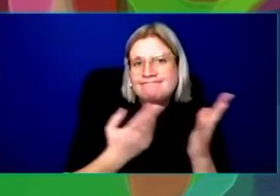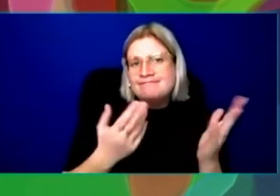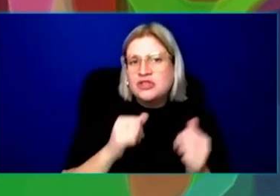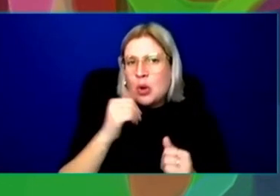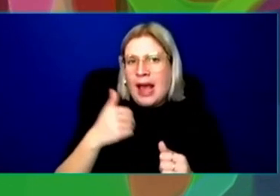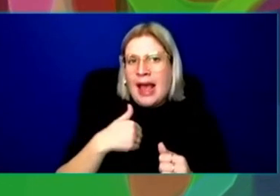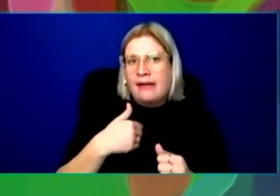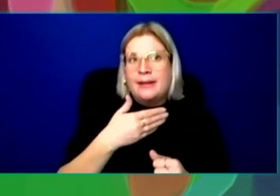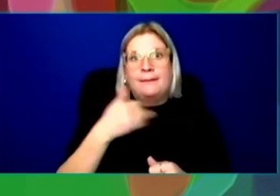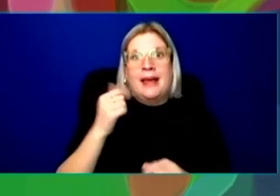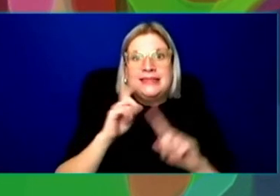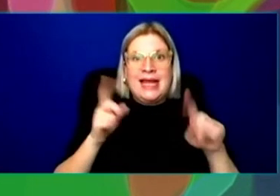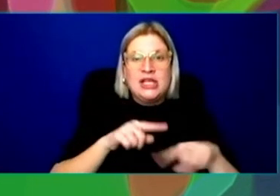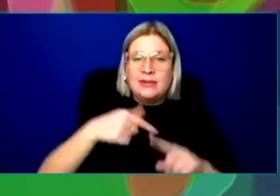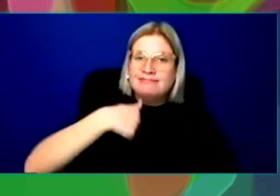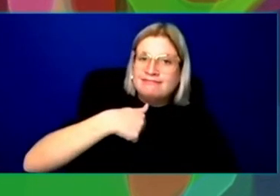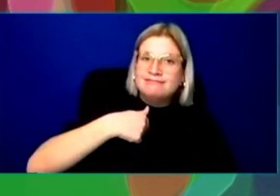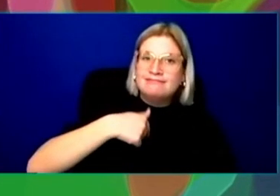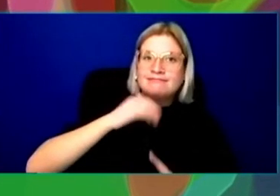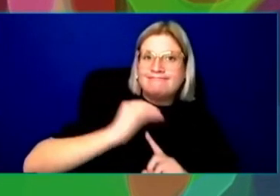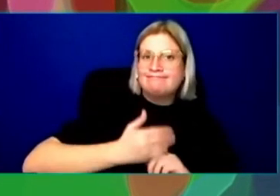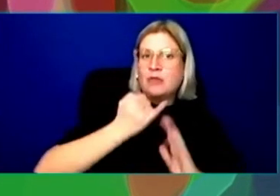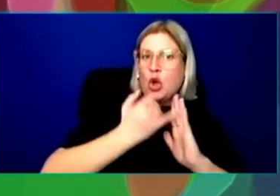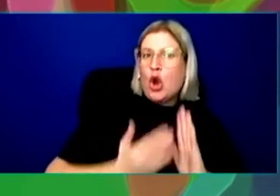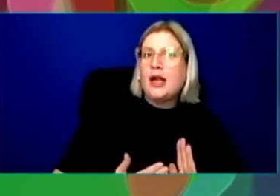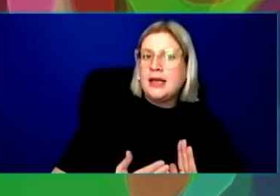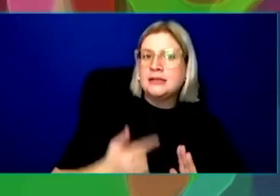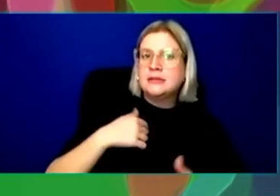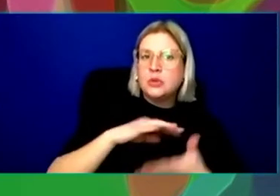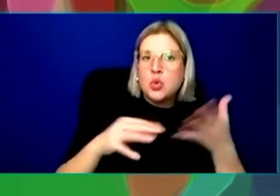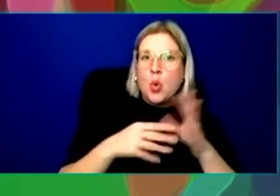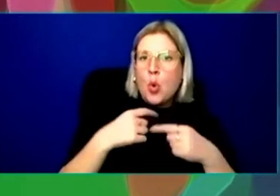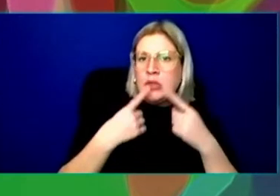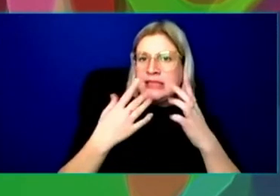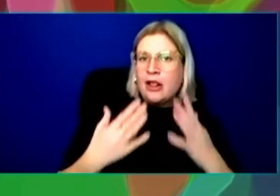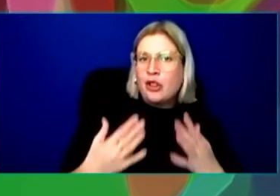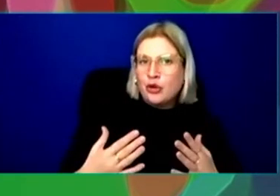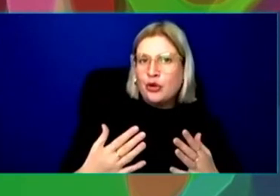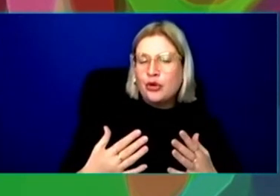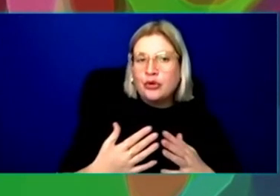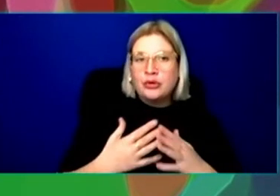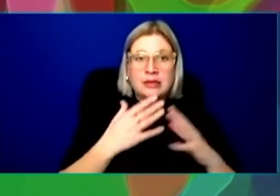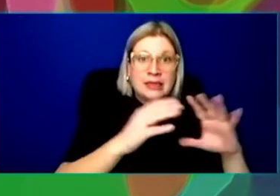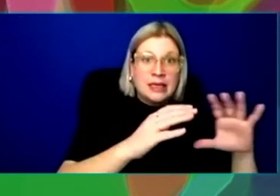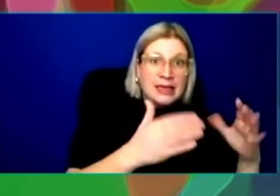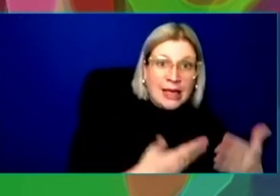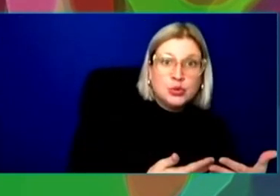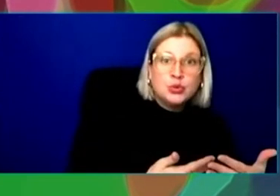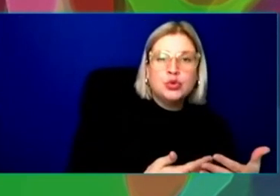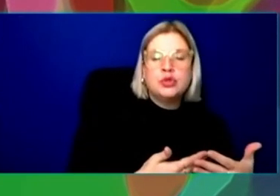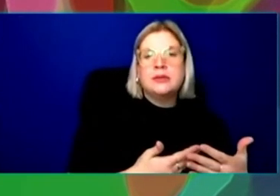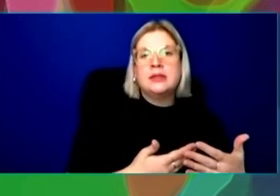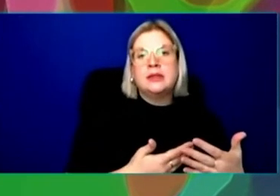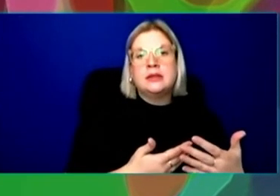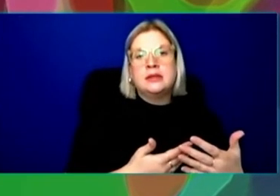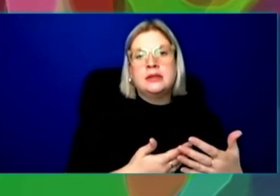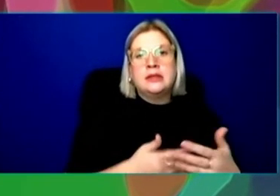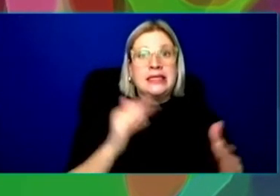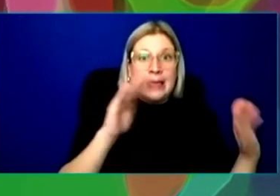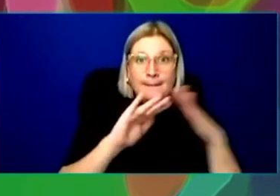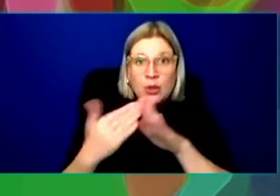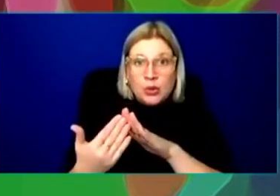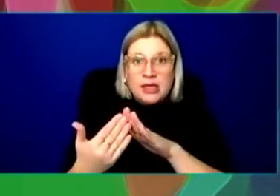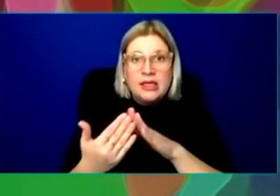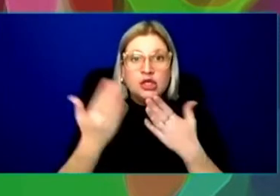for you, but I'm an artist, you know, I'm a storyteller. And in the classroom, I'm a storytelling artist. As a community servant,